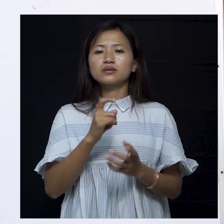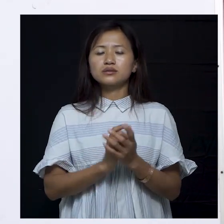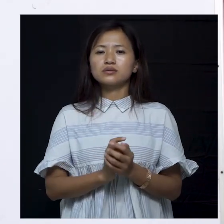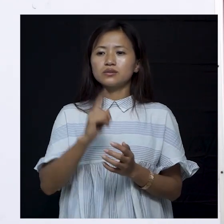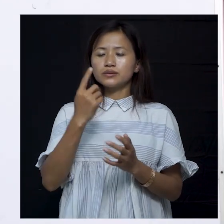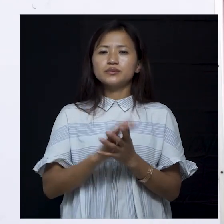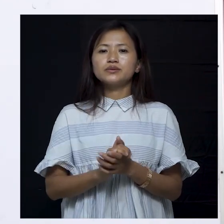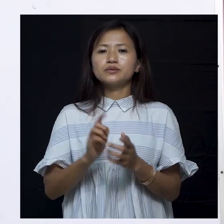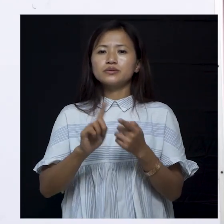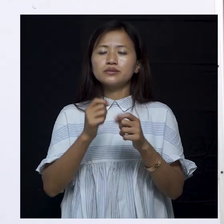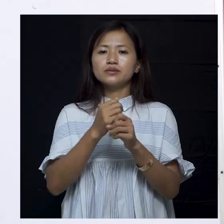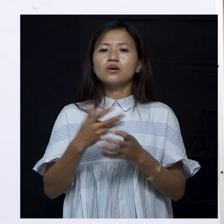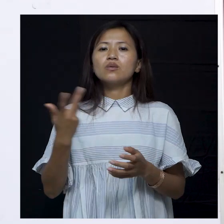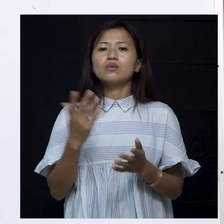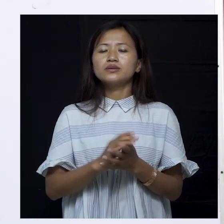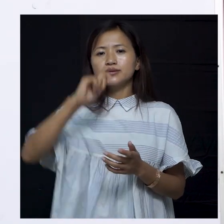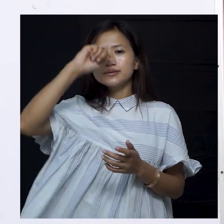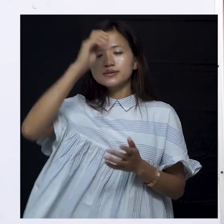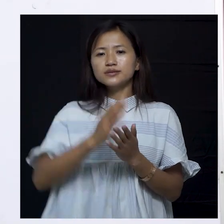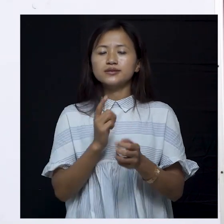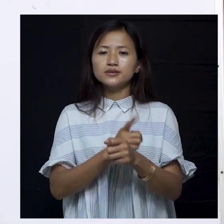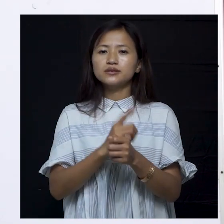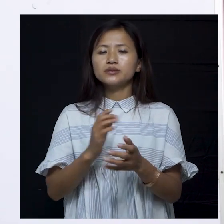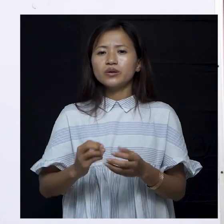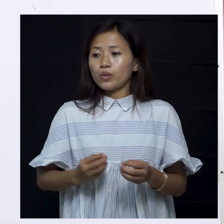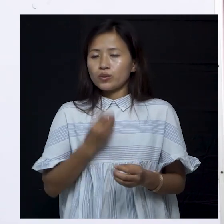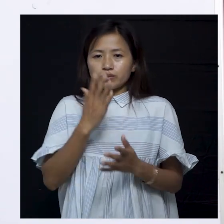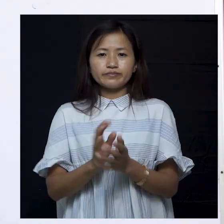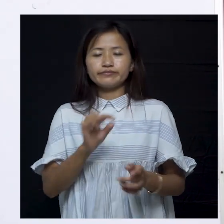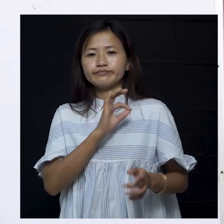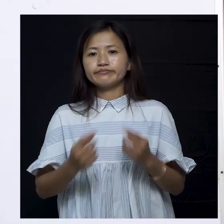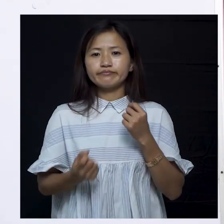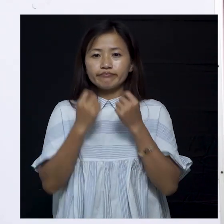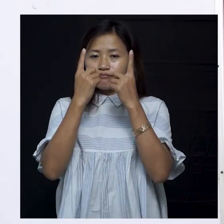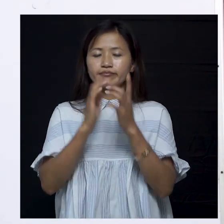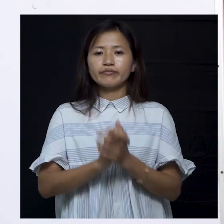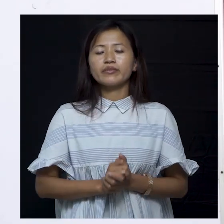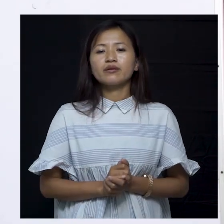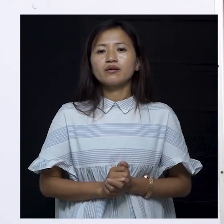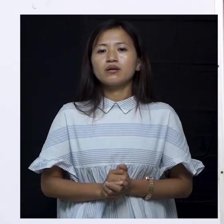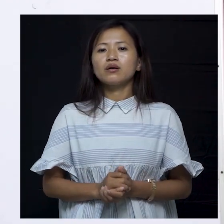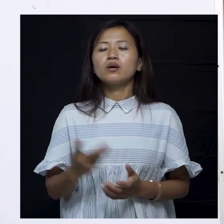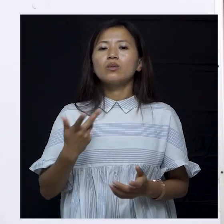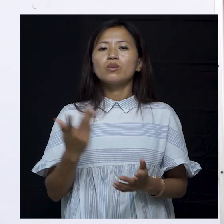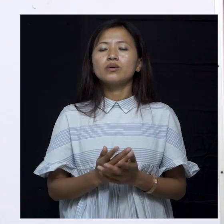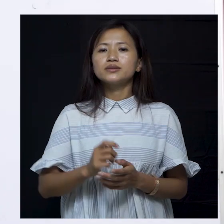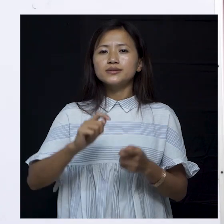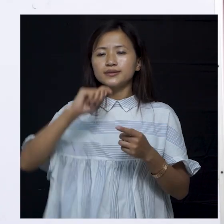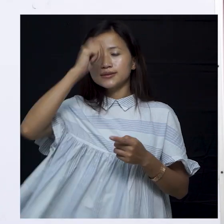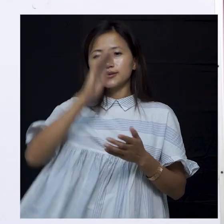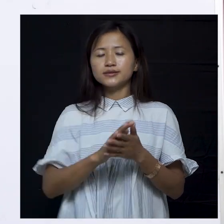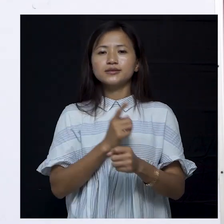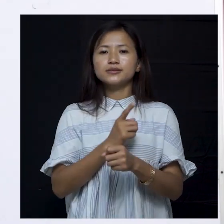what. Example, what the English teacher said was inspiring. So what was inspiring? What the English teacher